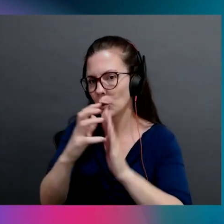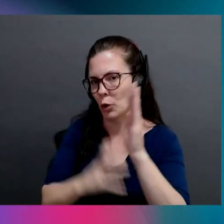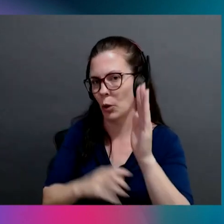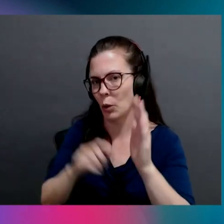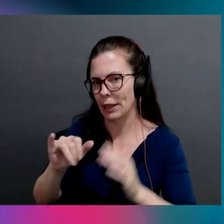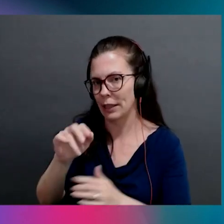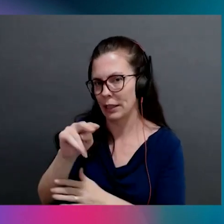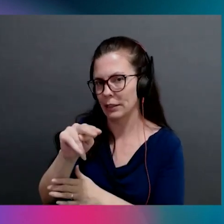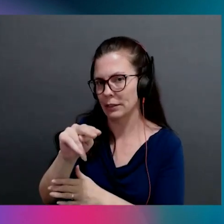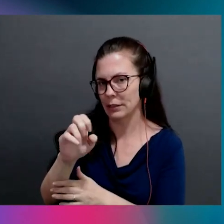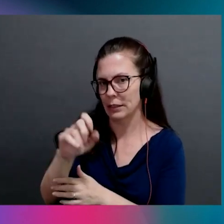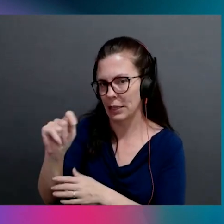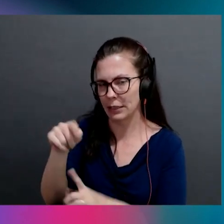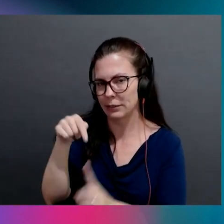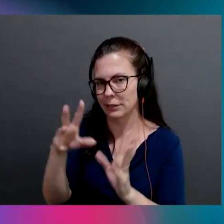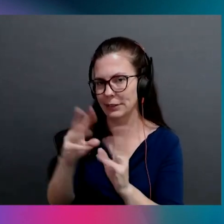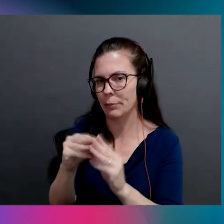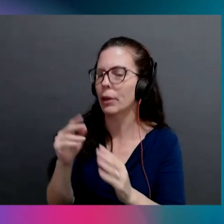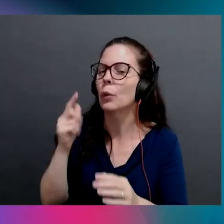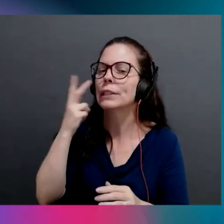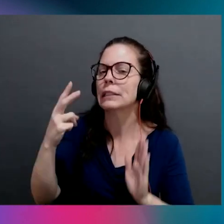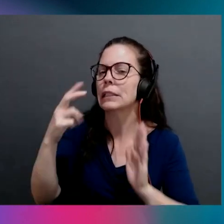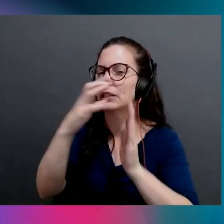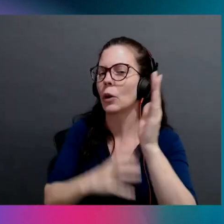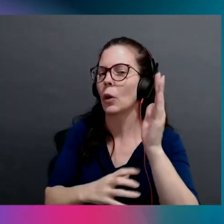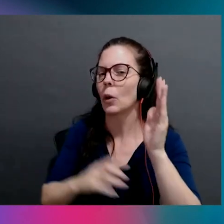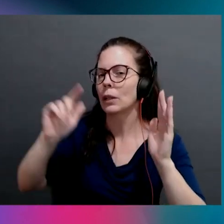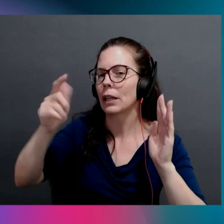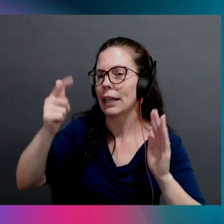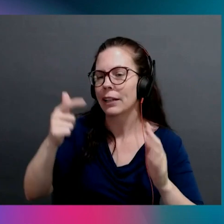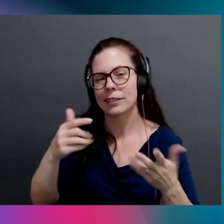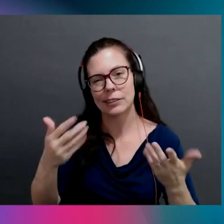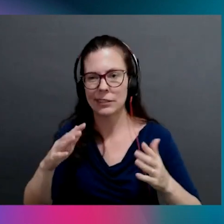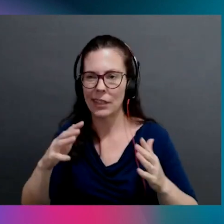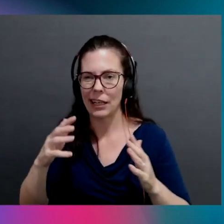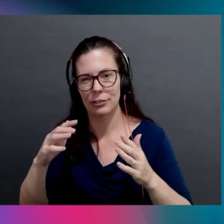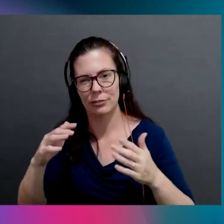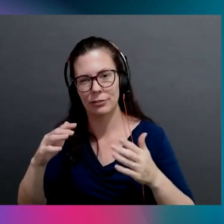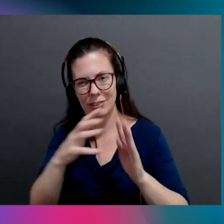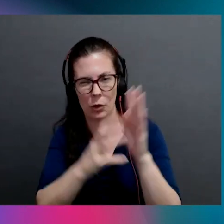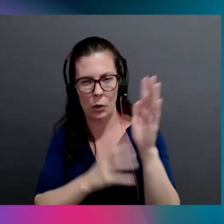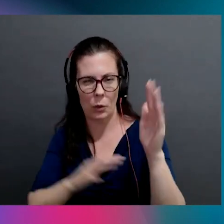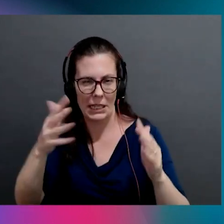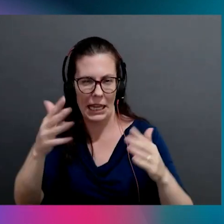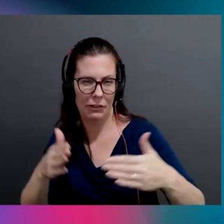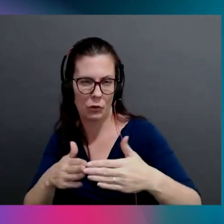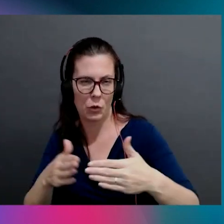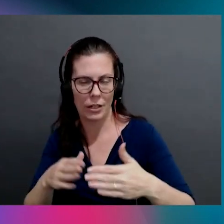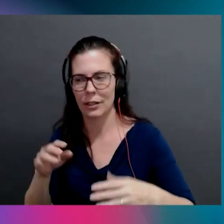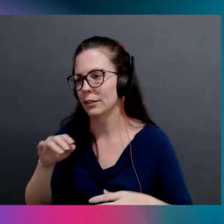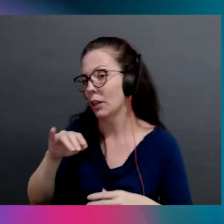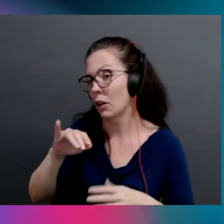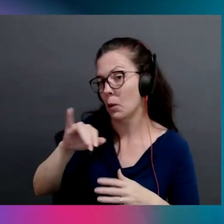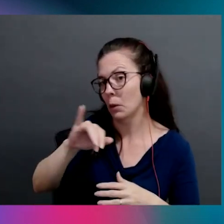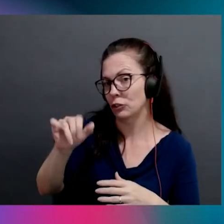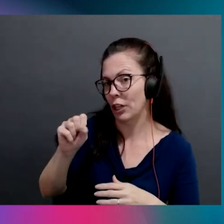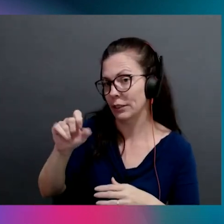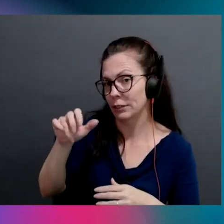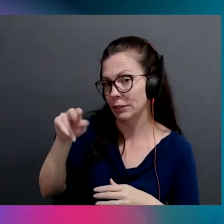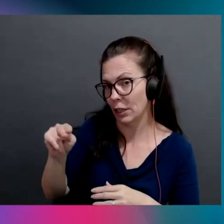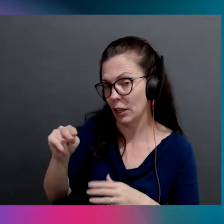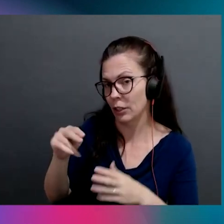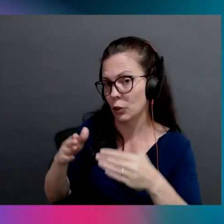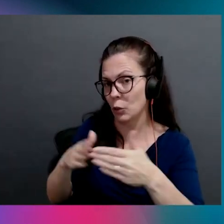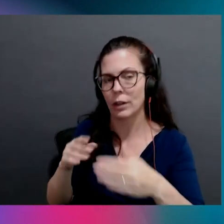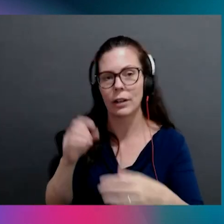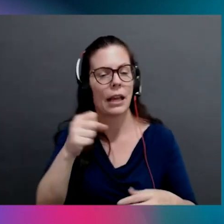going to be looking at code later on. Well, it's kind of code, kind of cornerish. Okay. I thought code adjacent corner. Right, because we did the demo on your machine